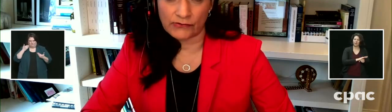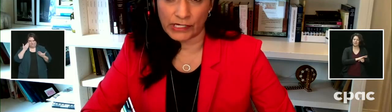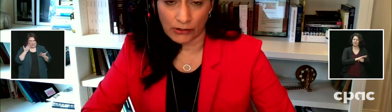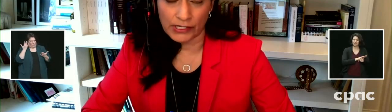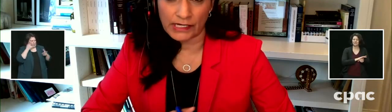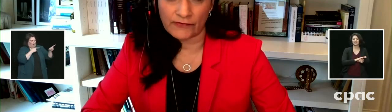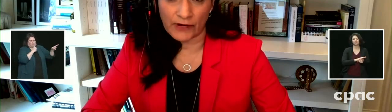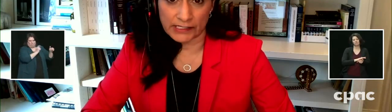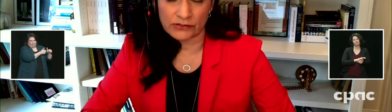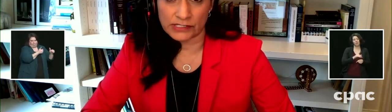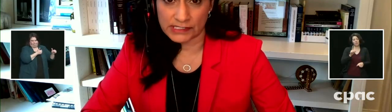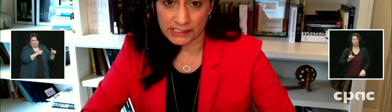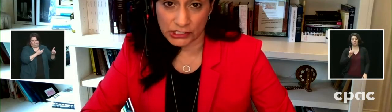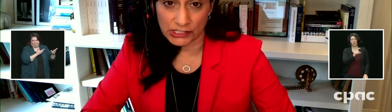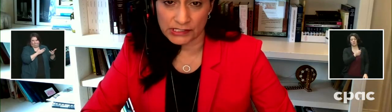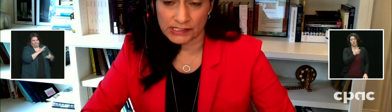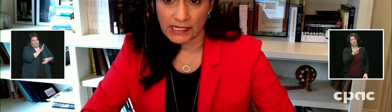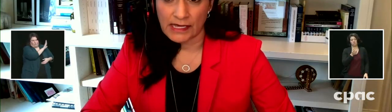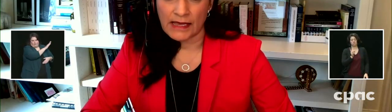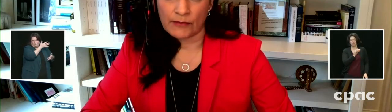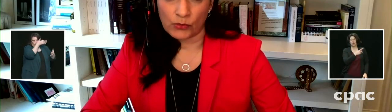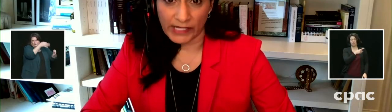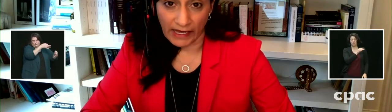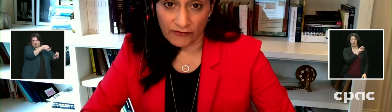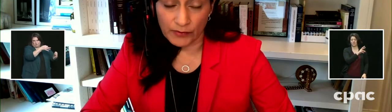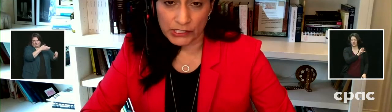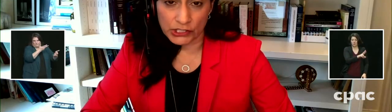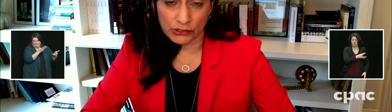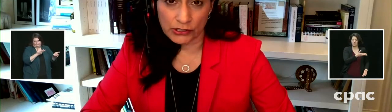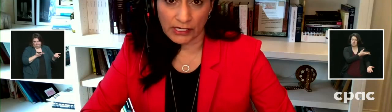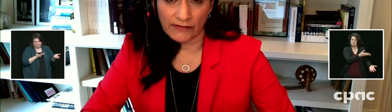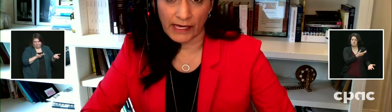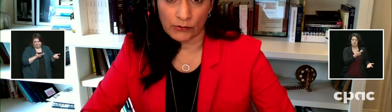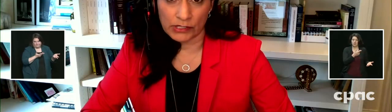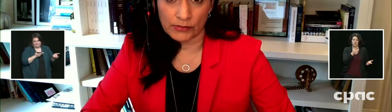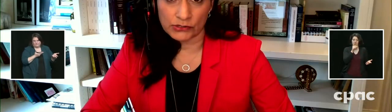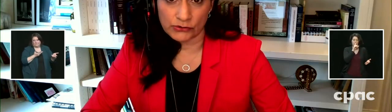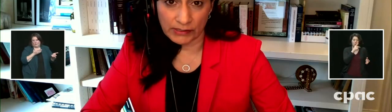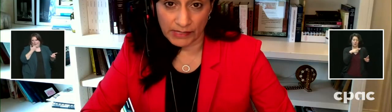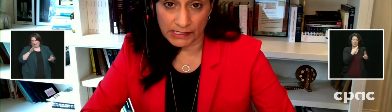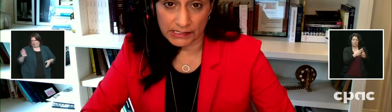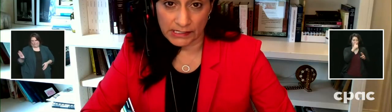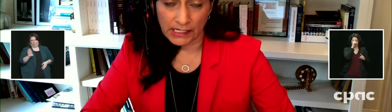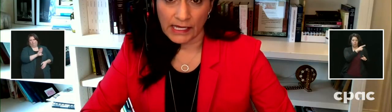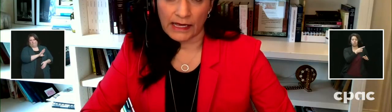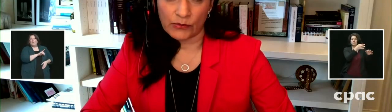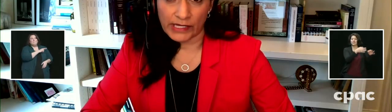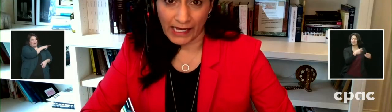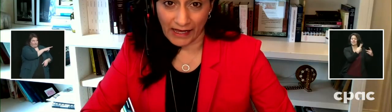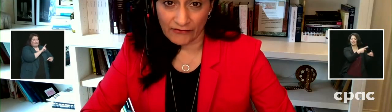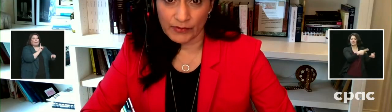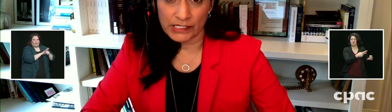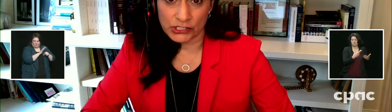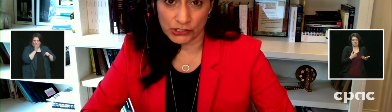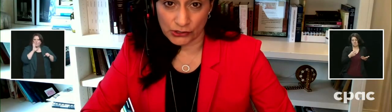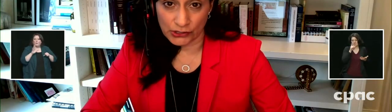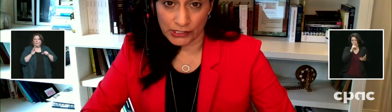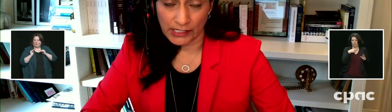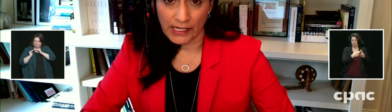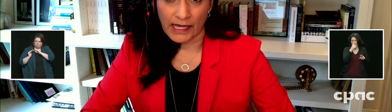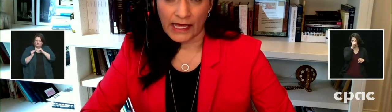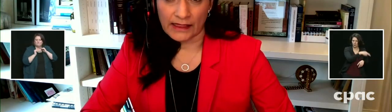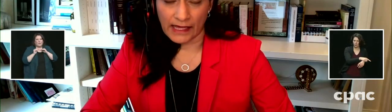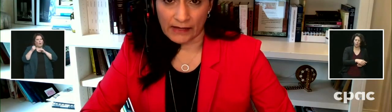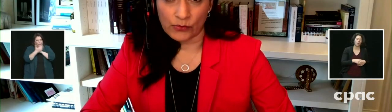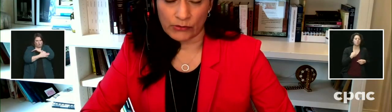answers regarding Pfizer's decisions. But we have been assured of equitable treatment, and we have been